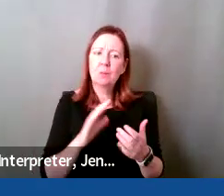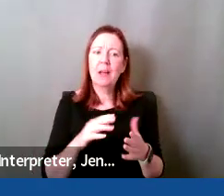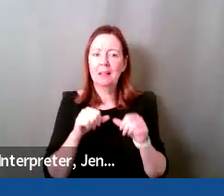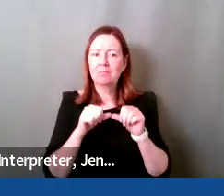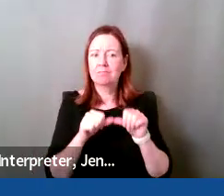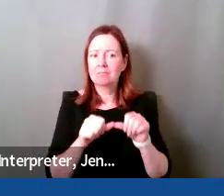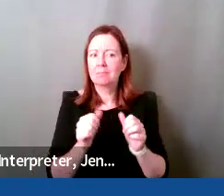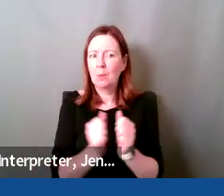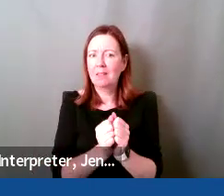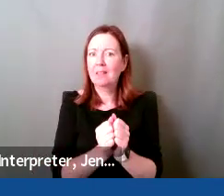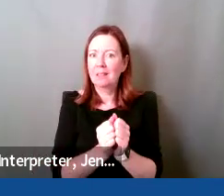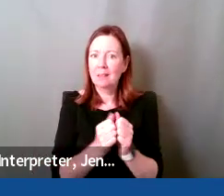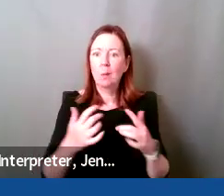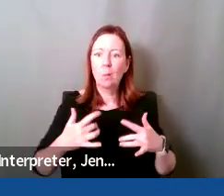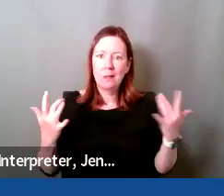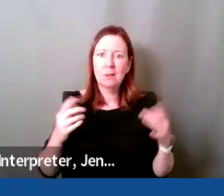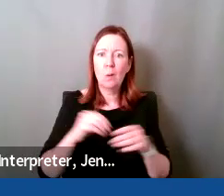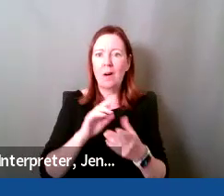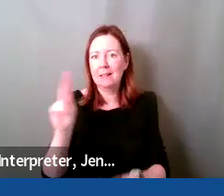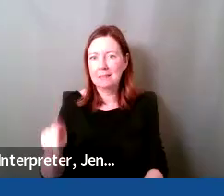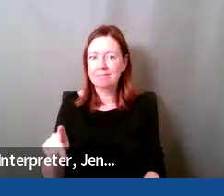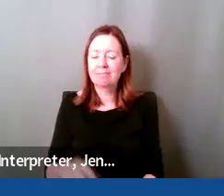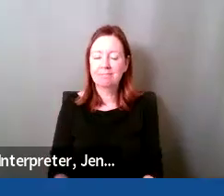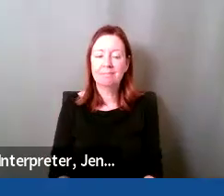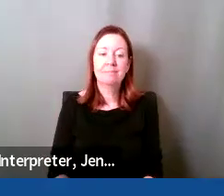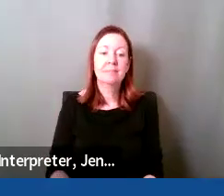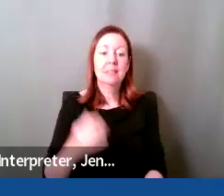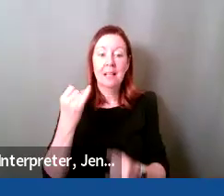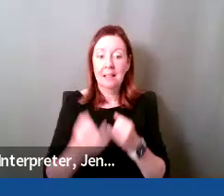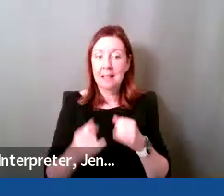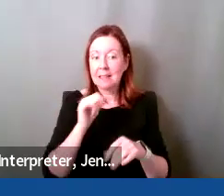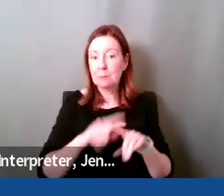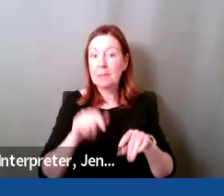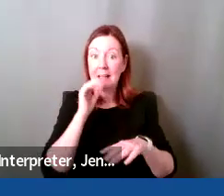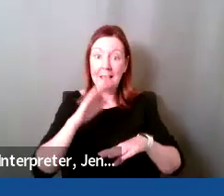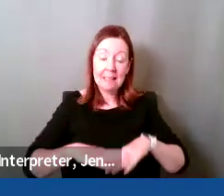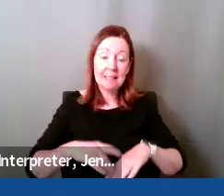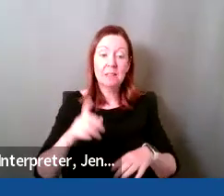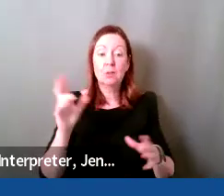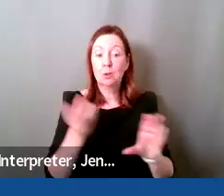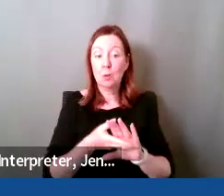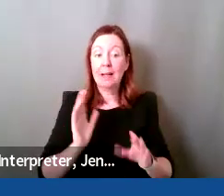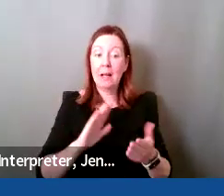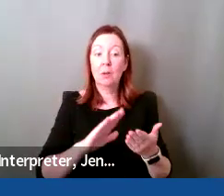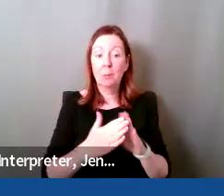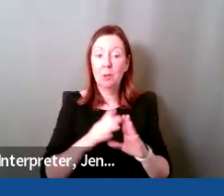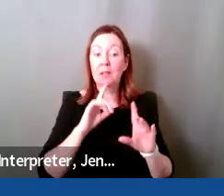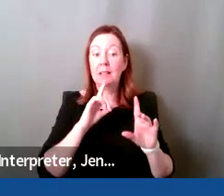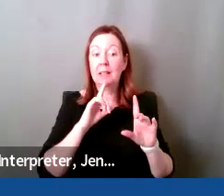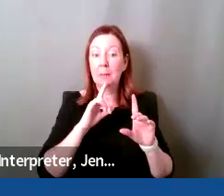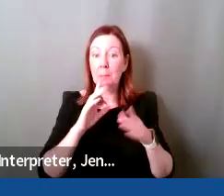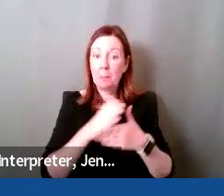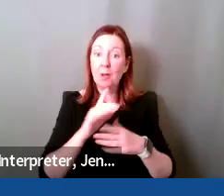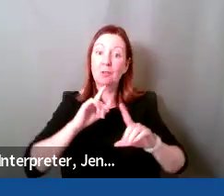up with what's going on in the city. And then last but not least, just joining our community partner response. This